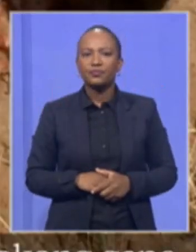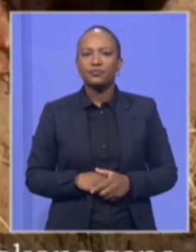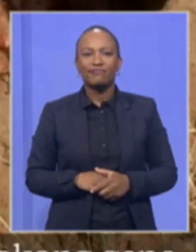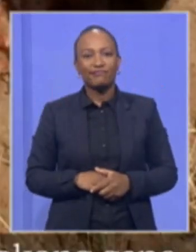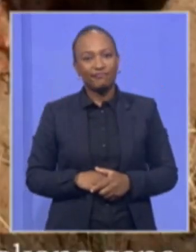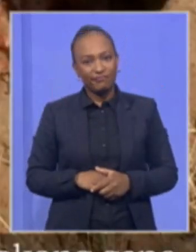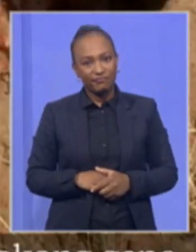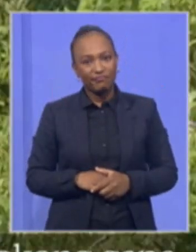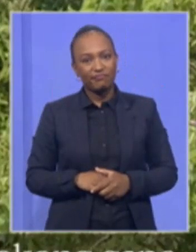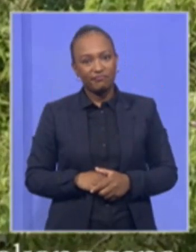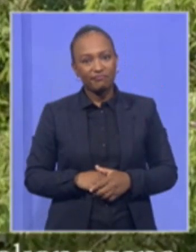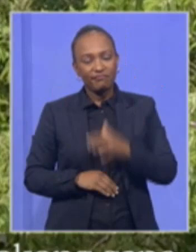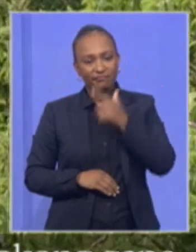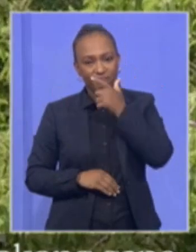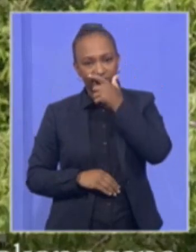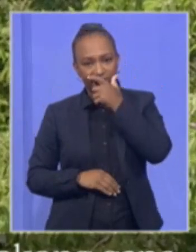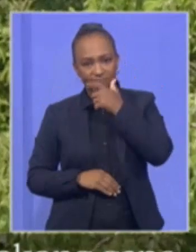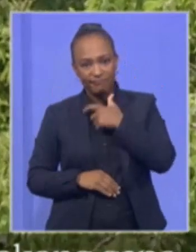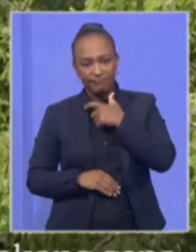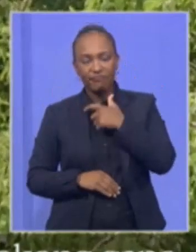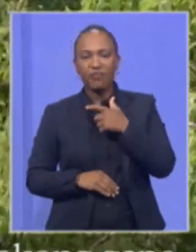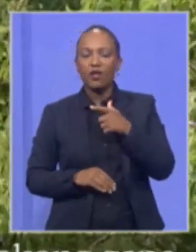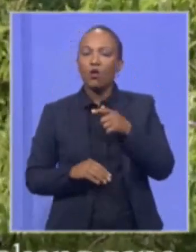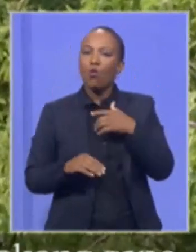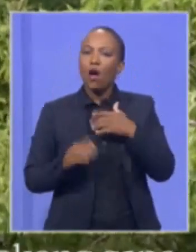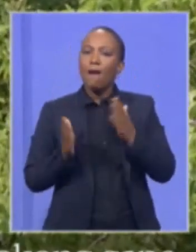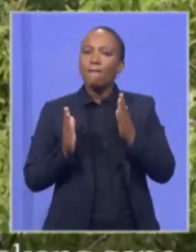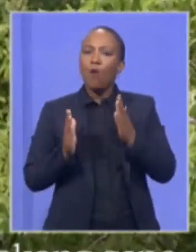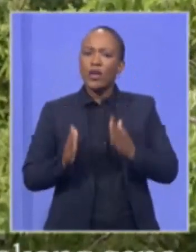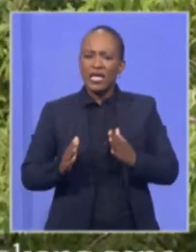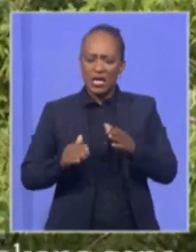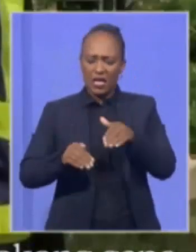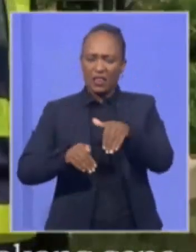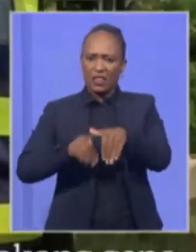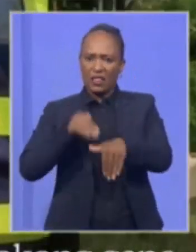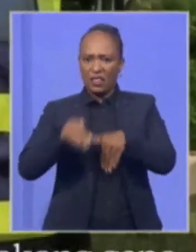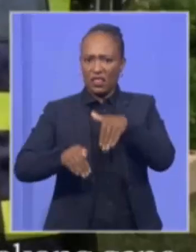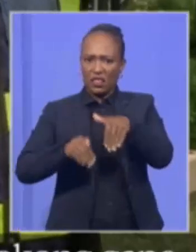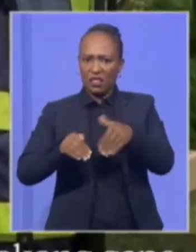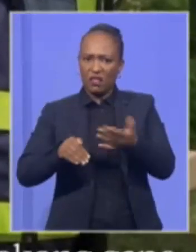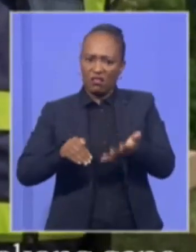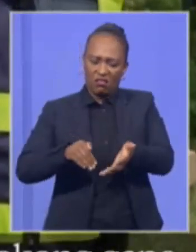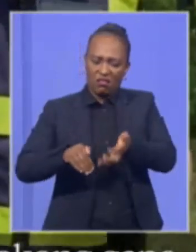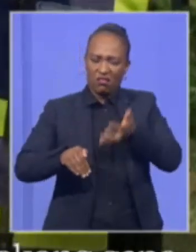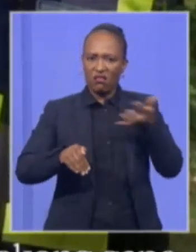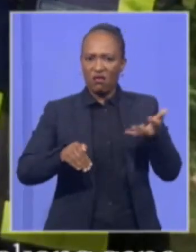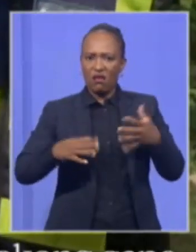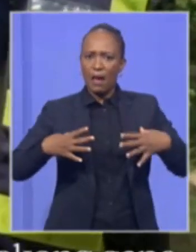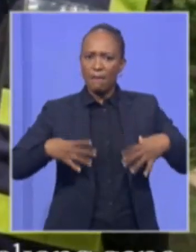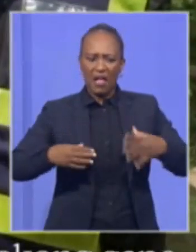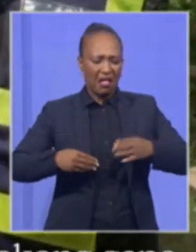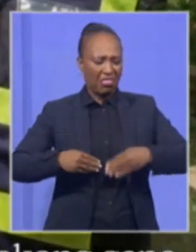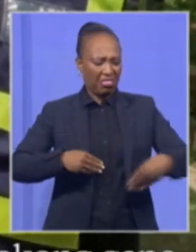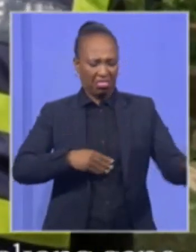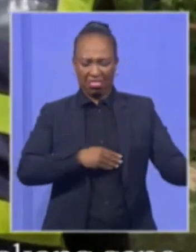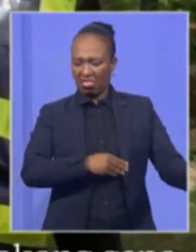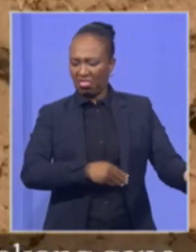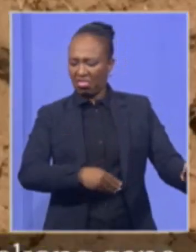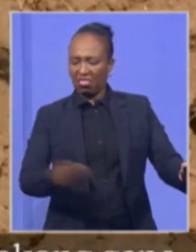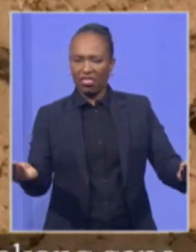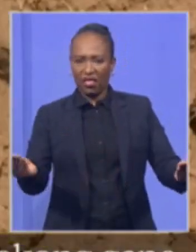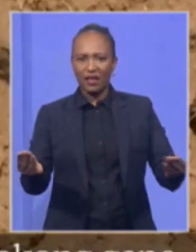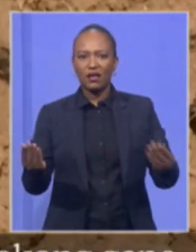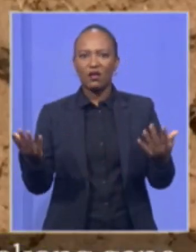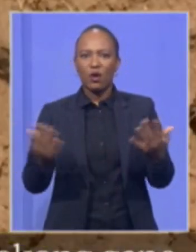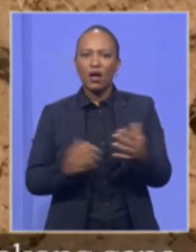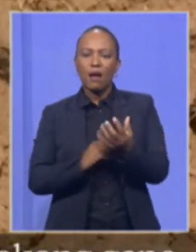Diaila ebile ke bogoboga ka ge ditopo di hweditše di epollotšwe mo le diaparo tša bahu di phatlaladitšwe kgauswi le mabitla ka